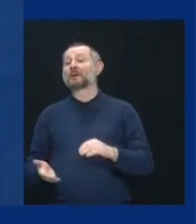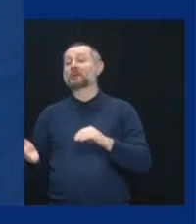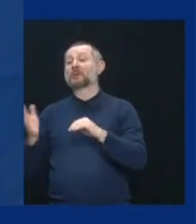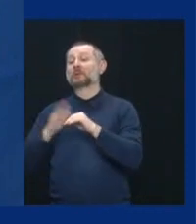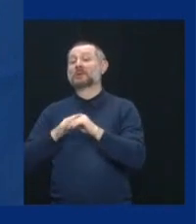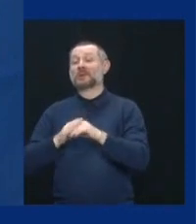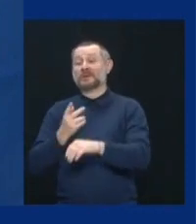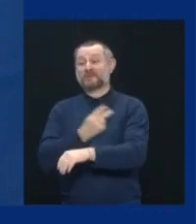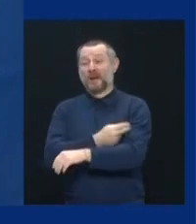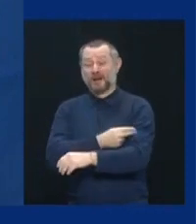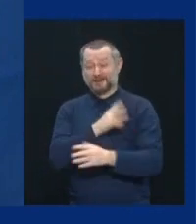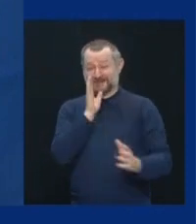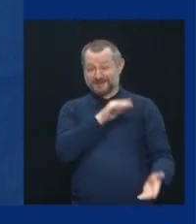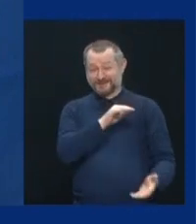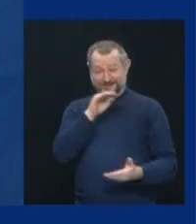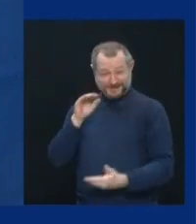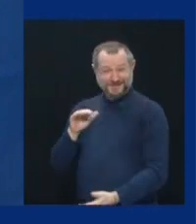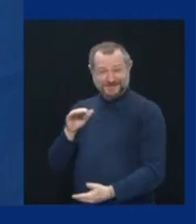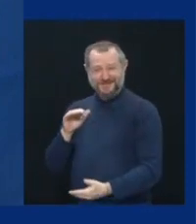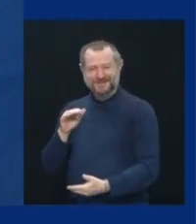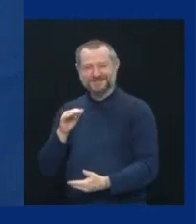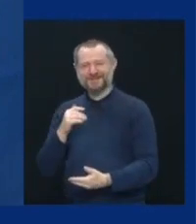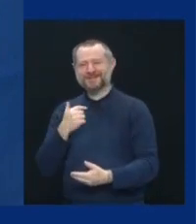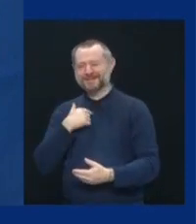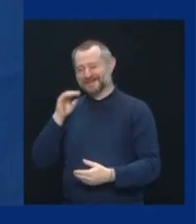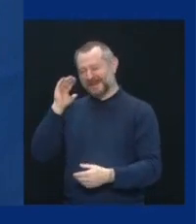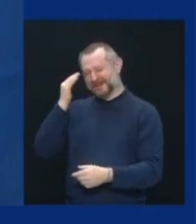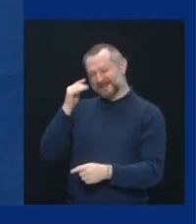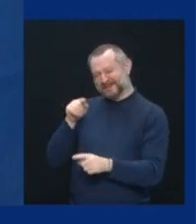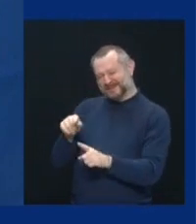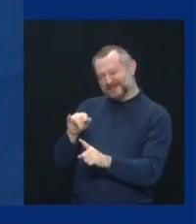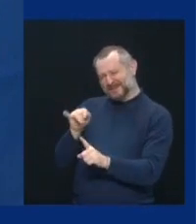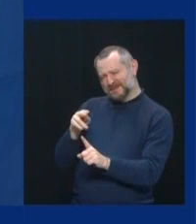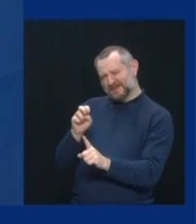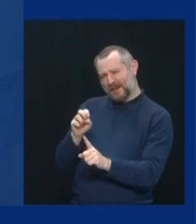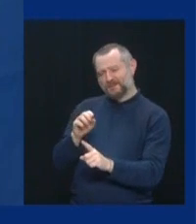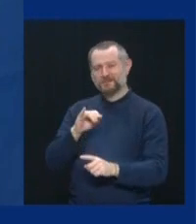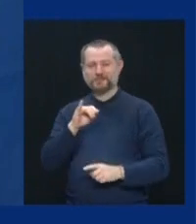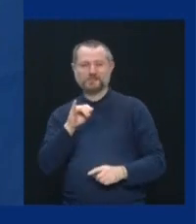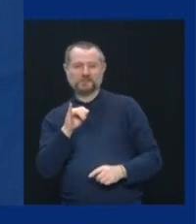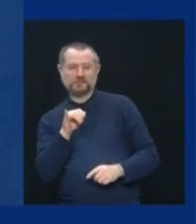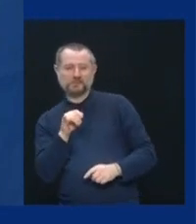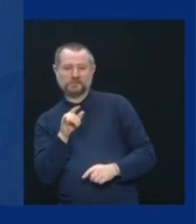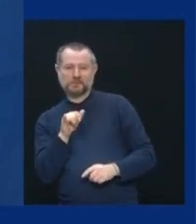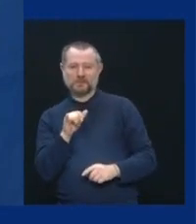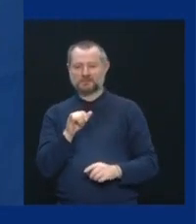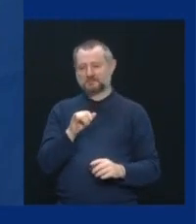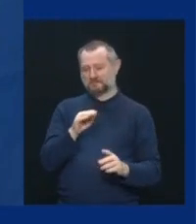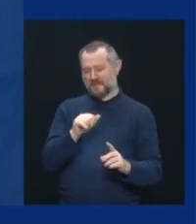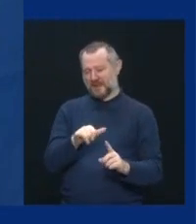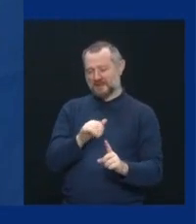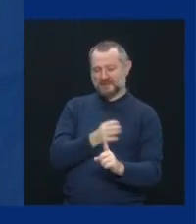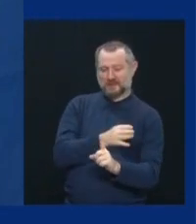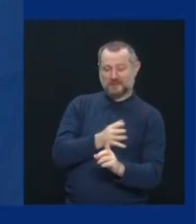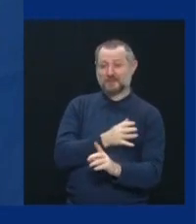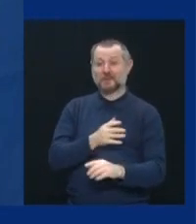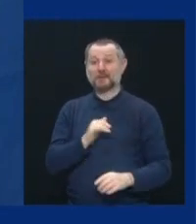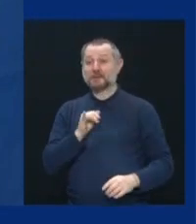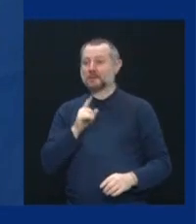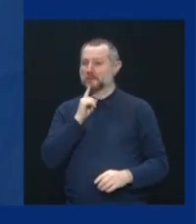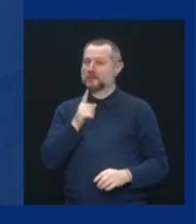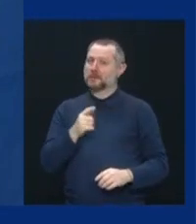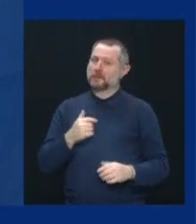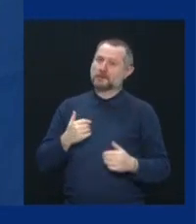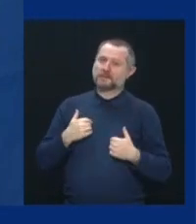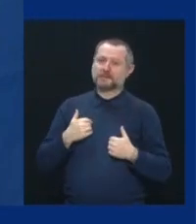government, June, May, you should see the